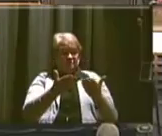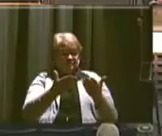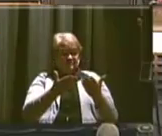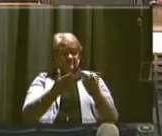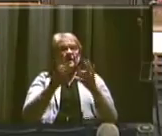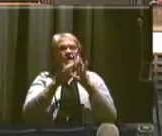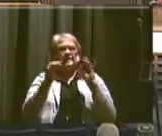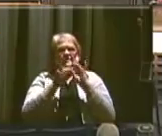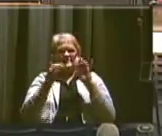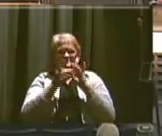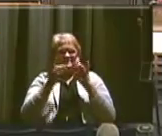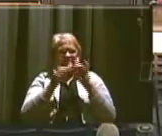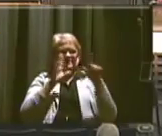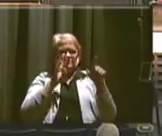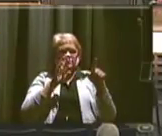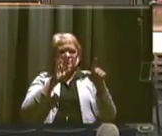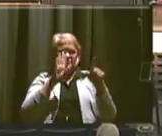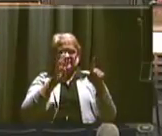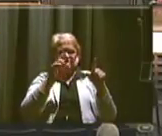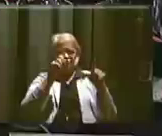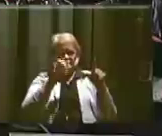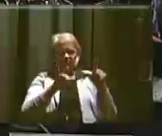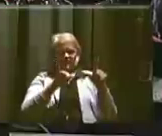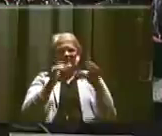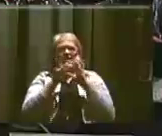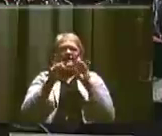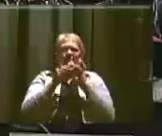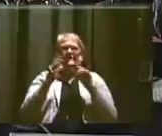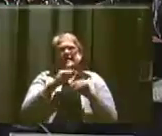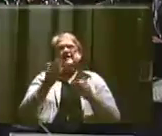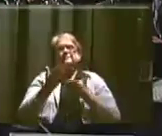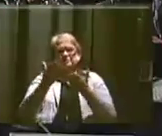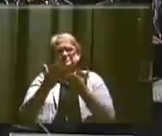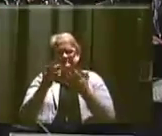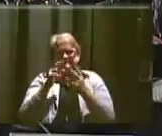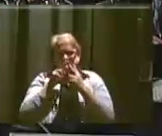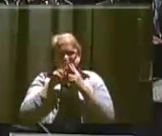a motion? Comment. Comment. Mr. Brady. Actually, it's a little both.